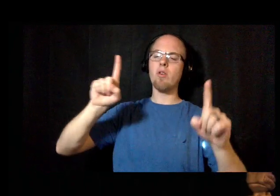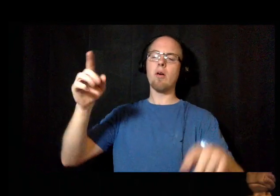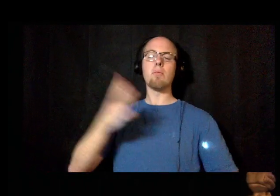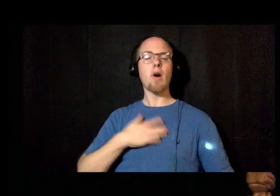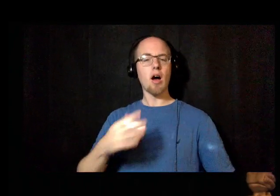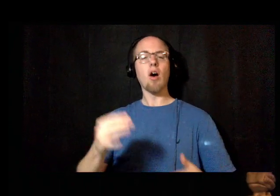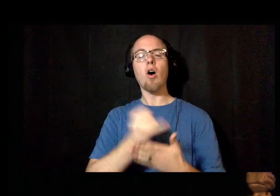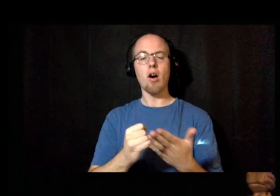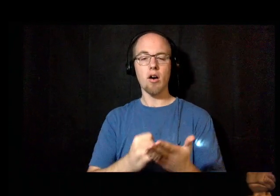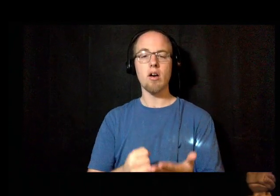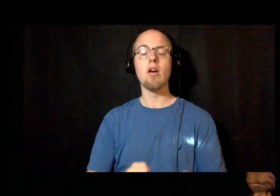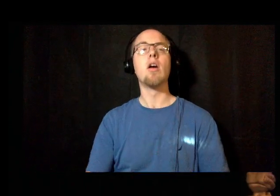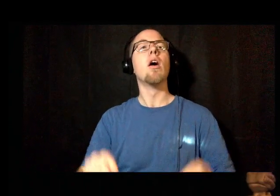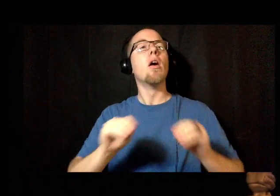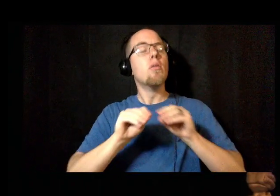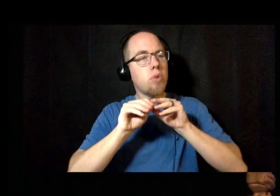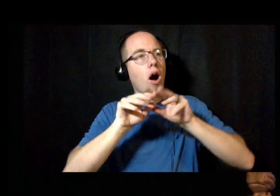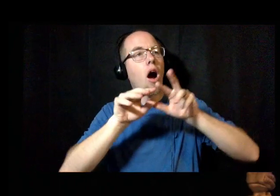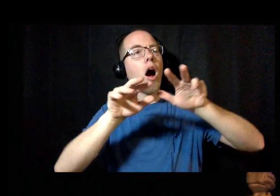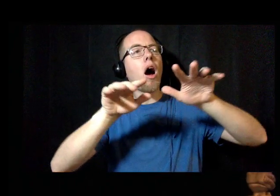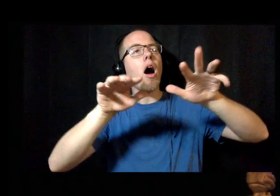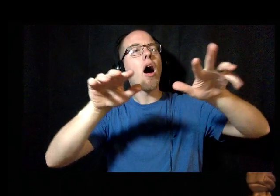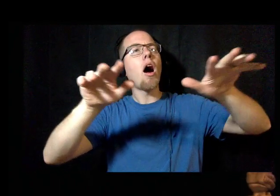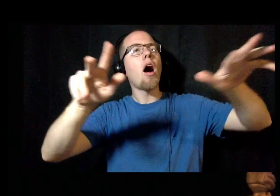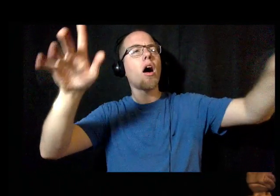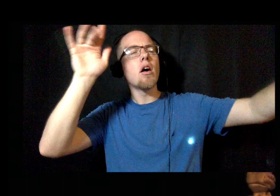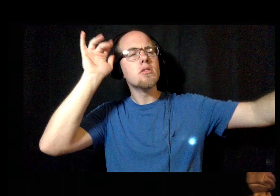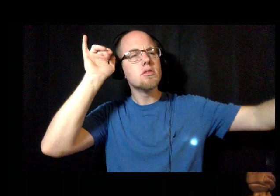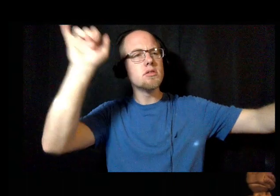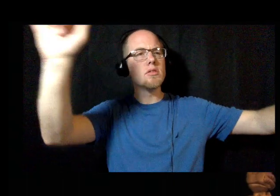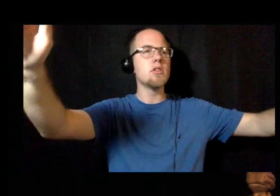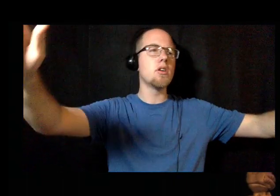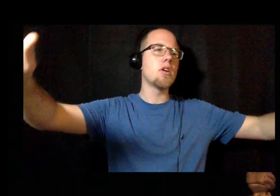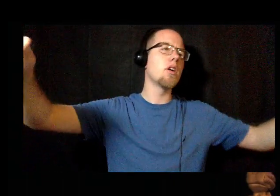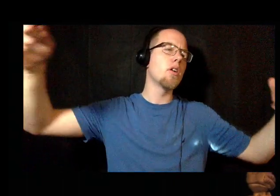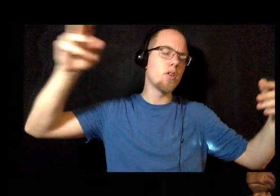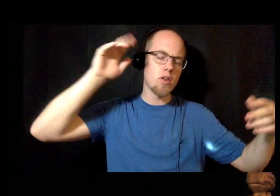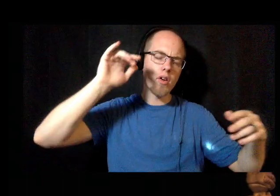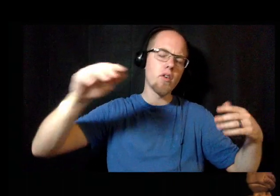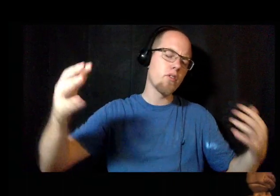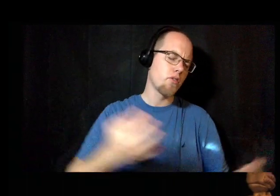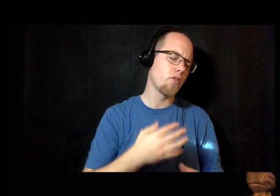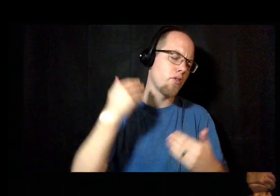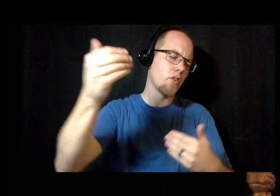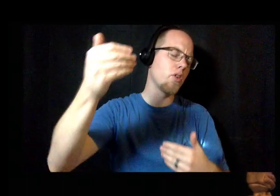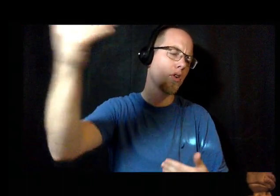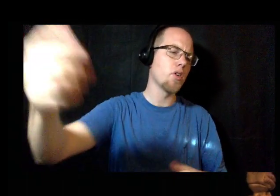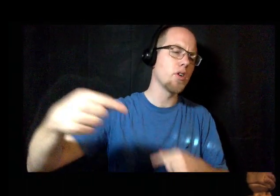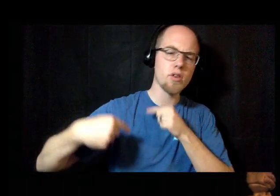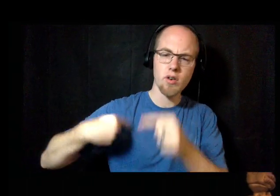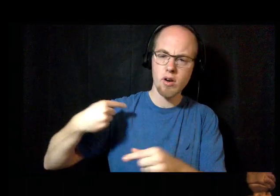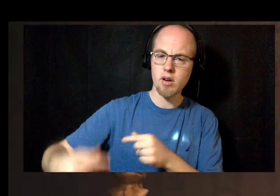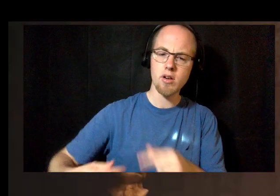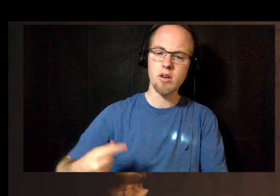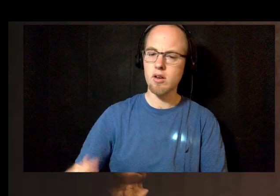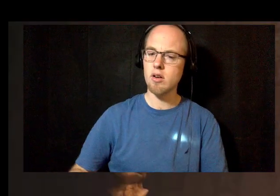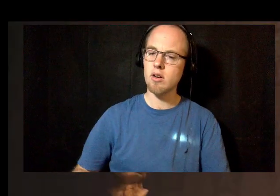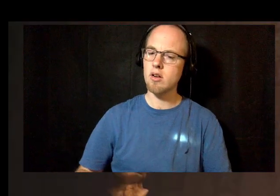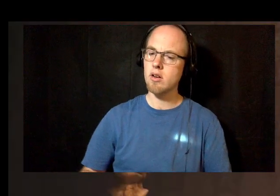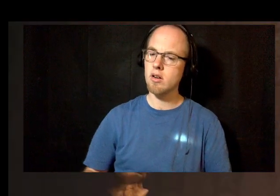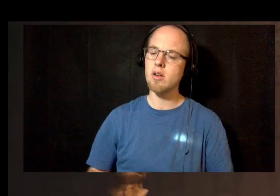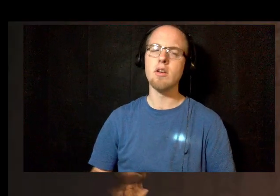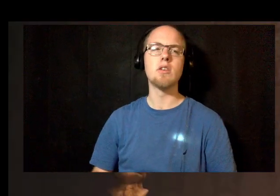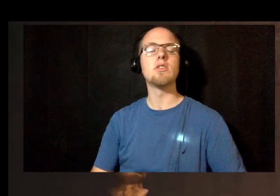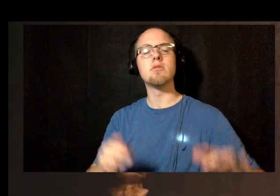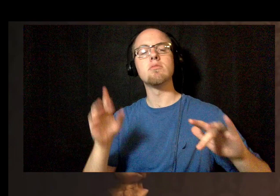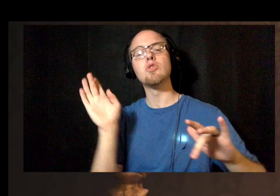an echo for the eternal wonderment of countless future generations that will just breeze over